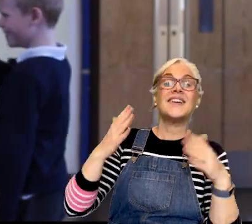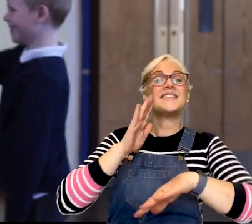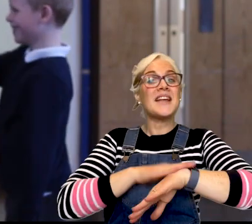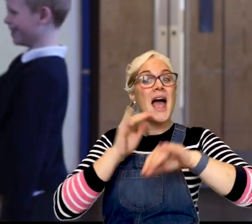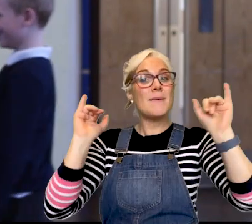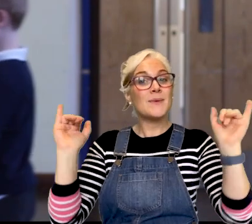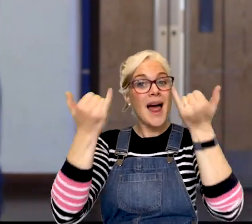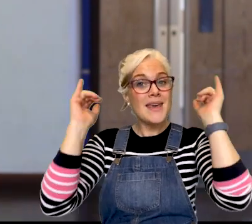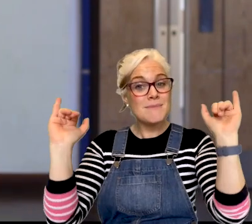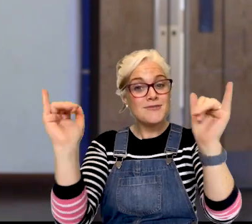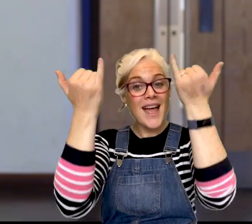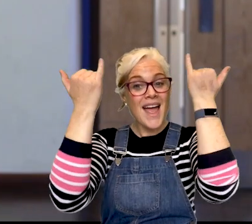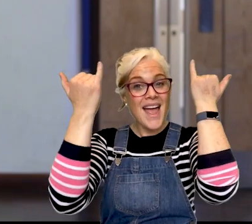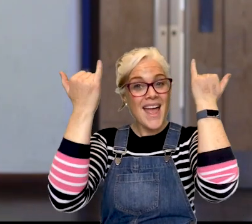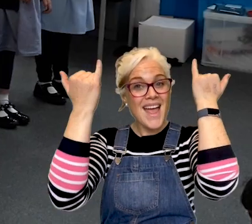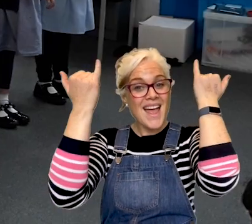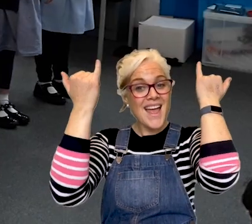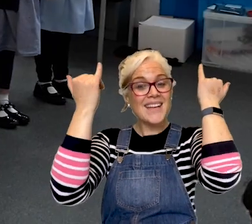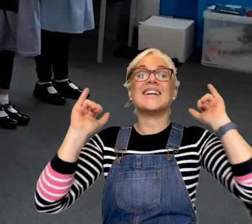to celebrate.